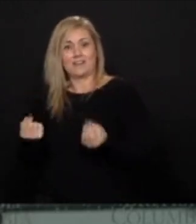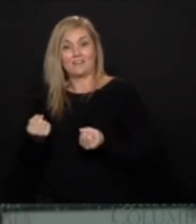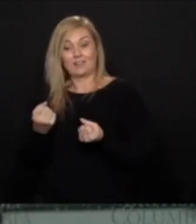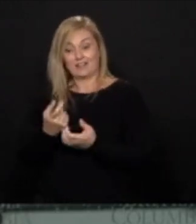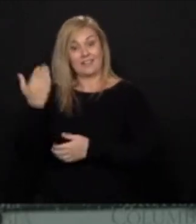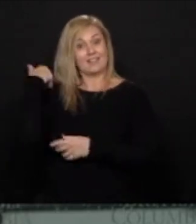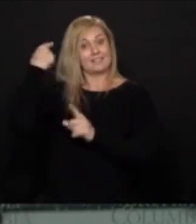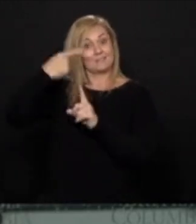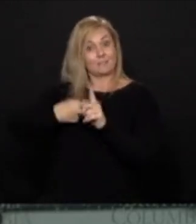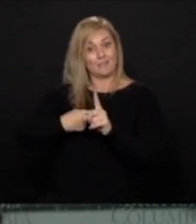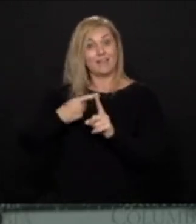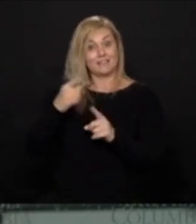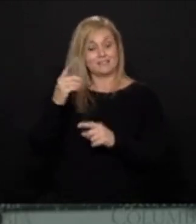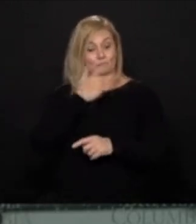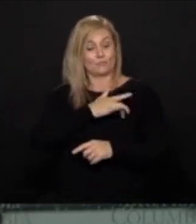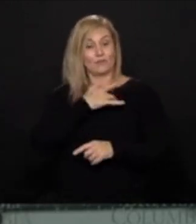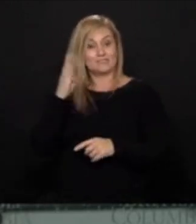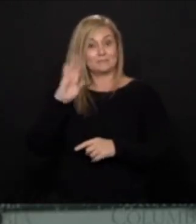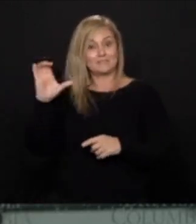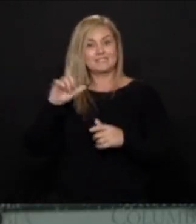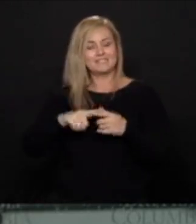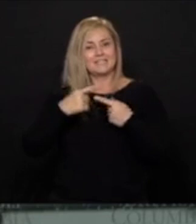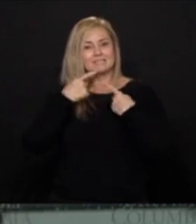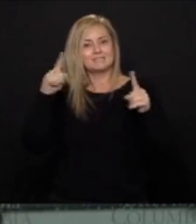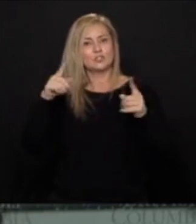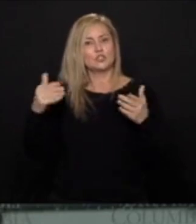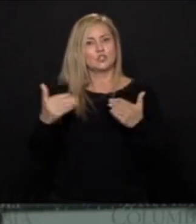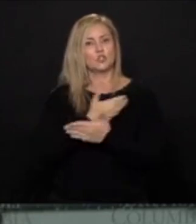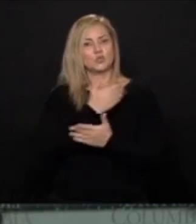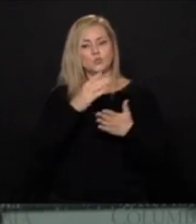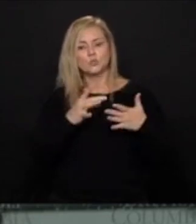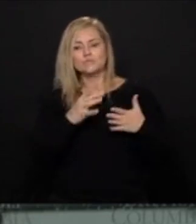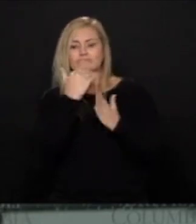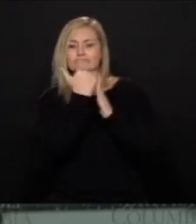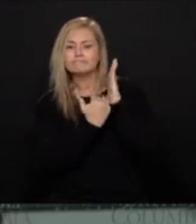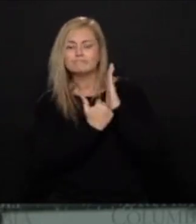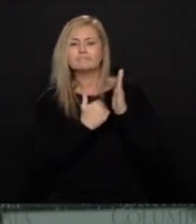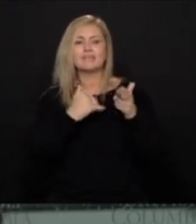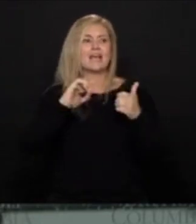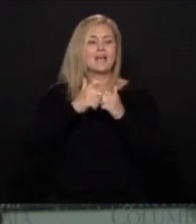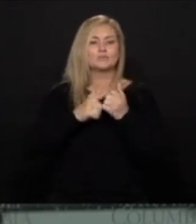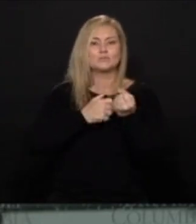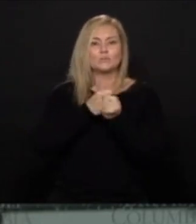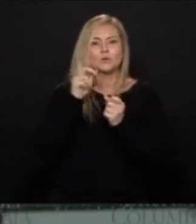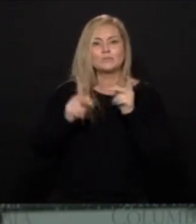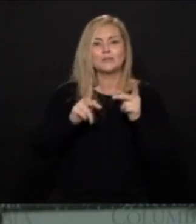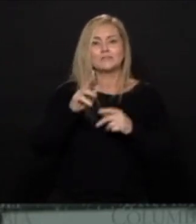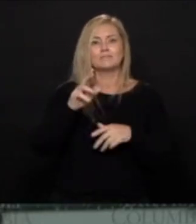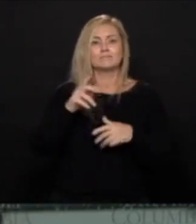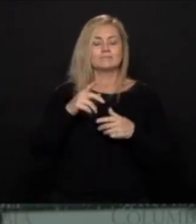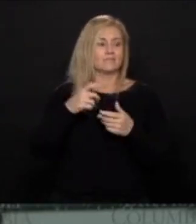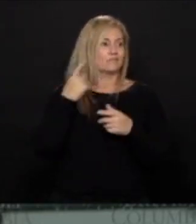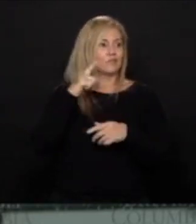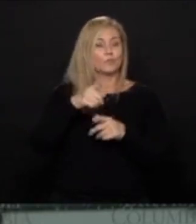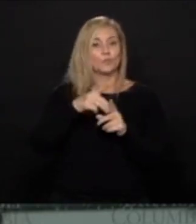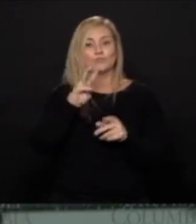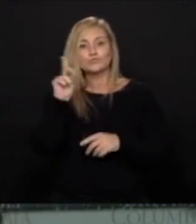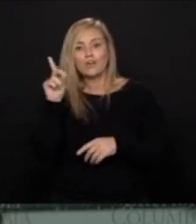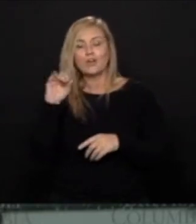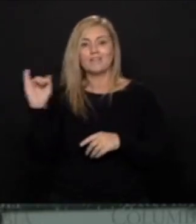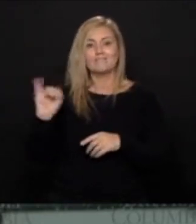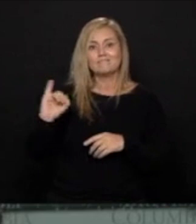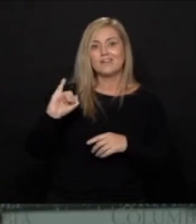of BC announced new clinical guidelines to help people at risk of overdose, withdrawal, infection, and COVID-19 get